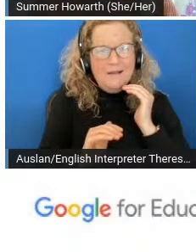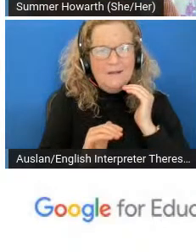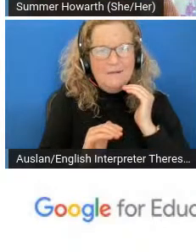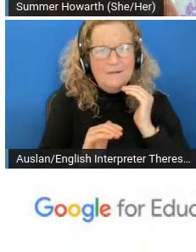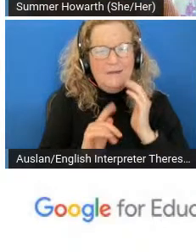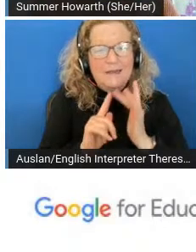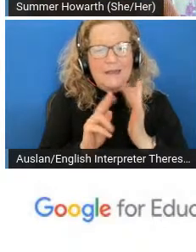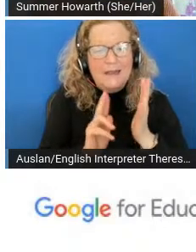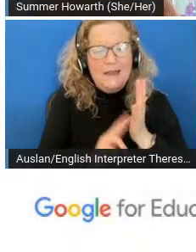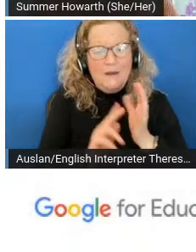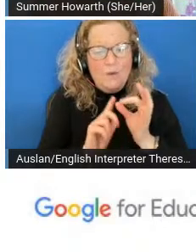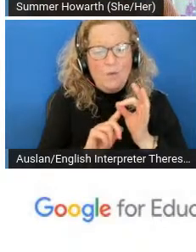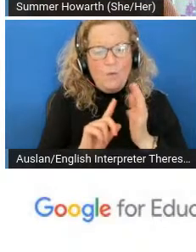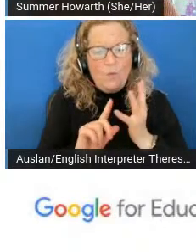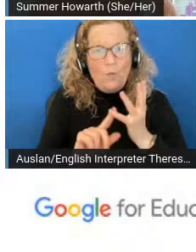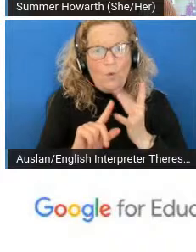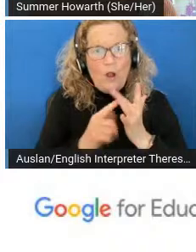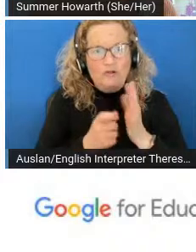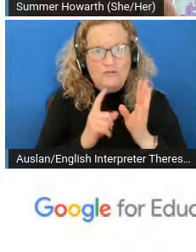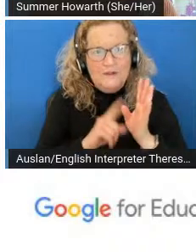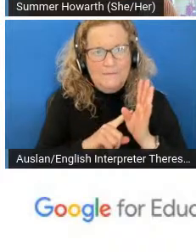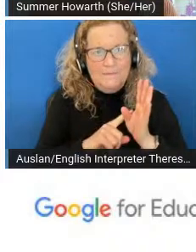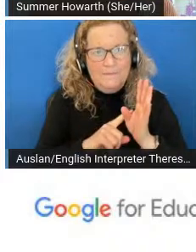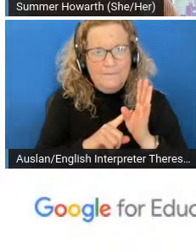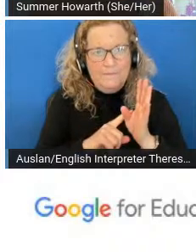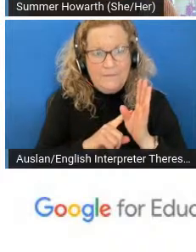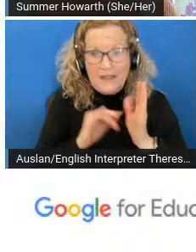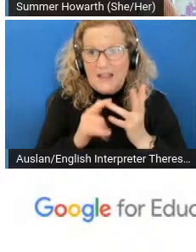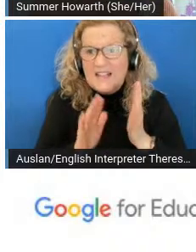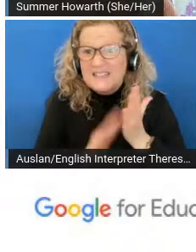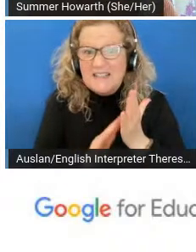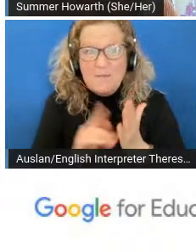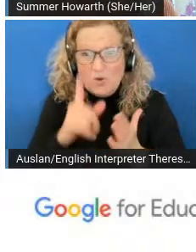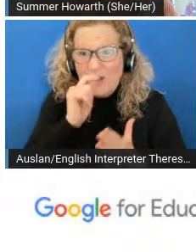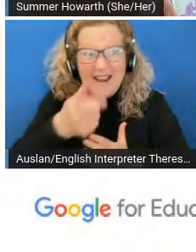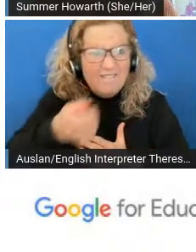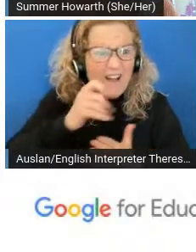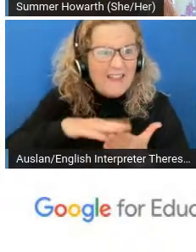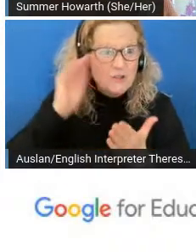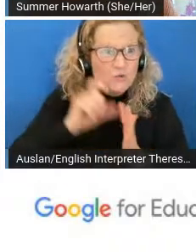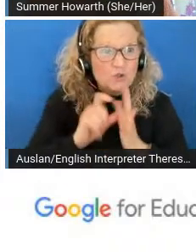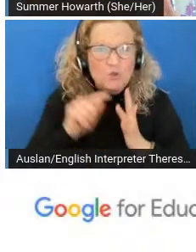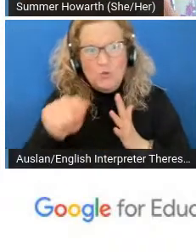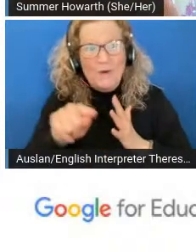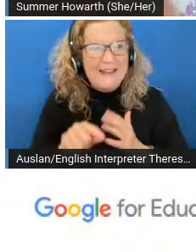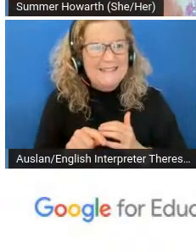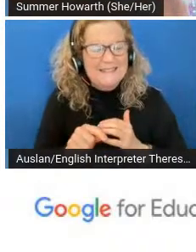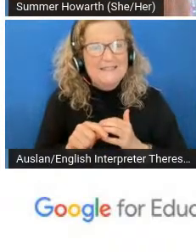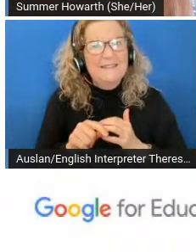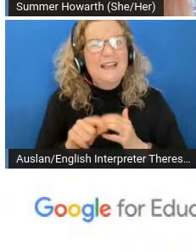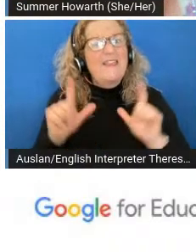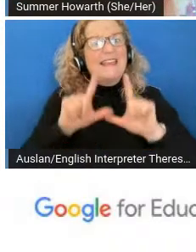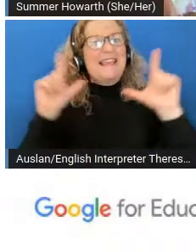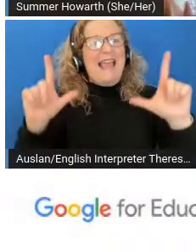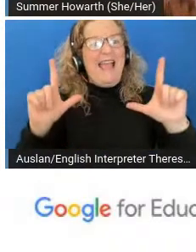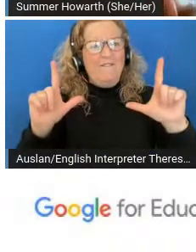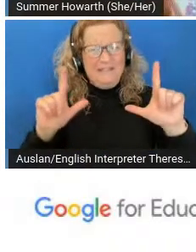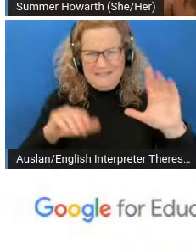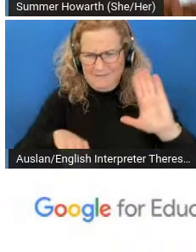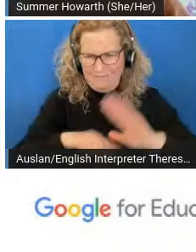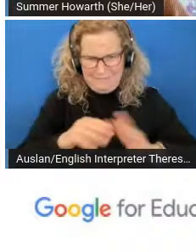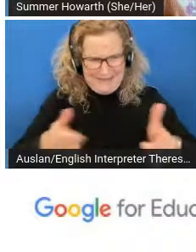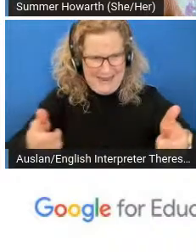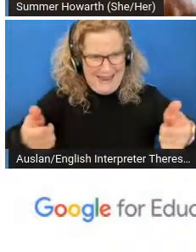inquiry. And invite students to do this as well. This is what I love about these canvases is it's a complete invitation,